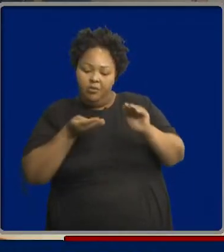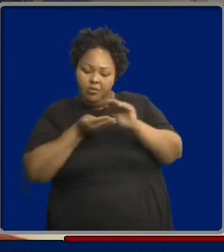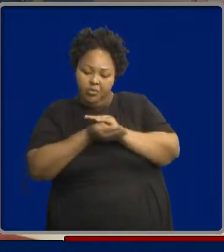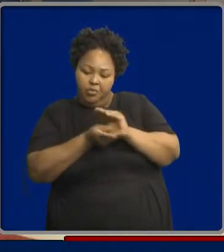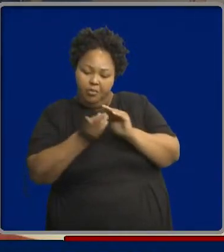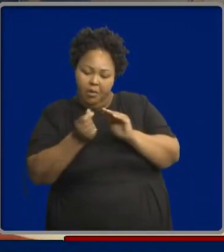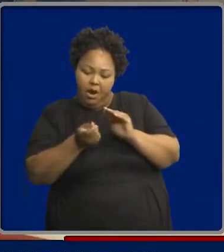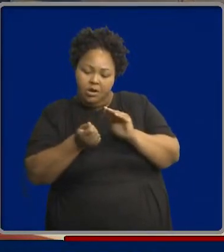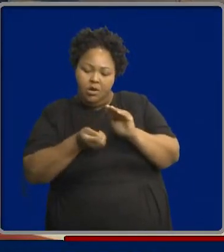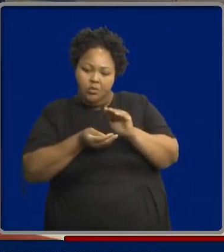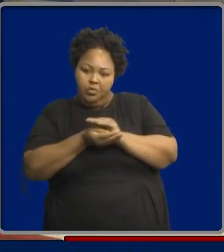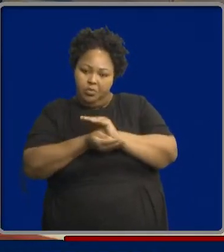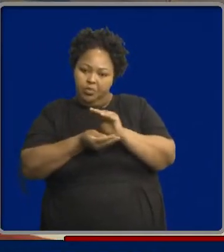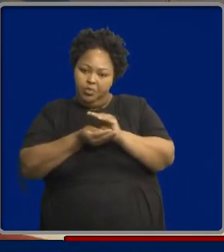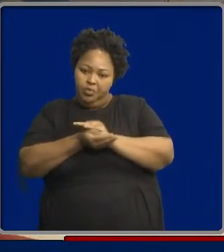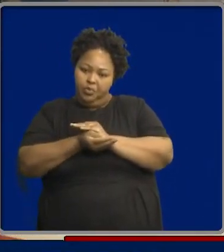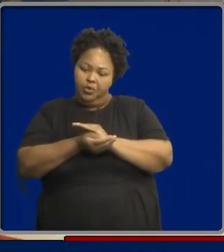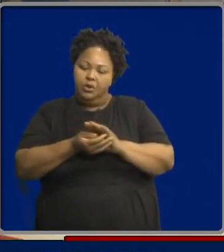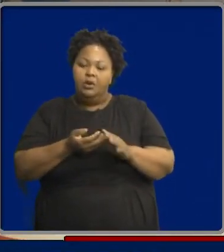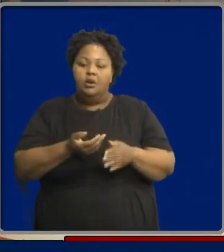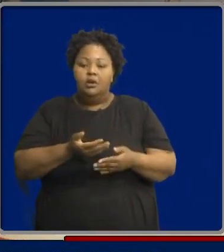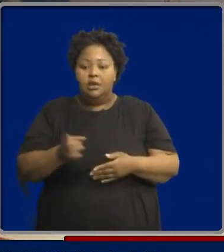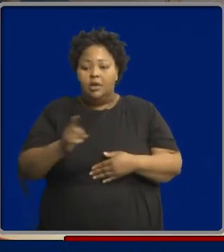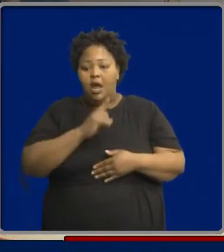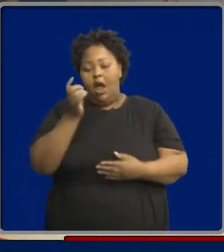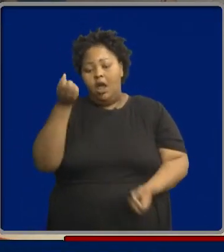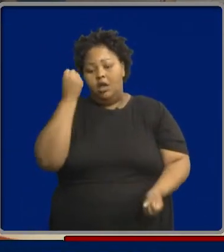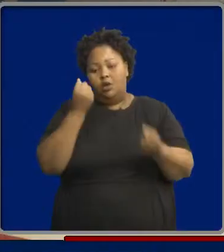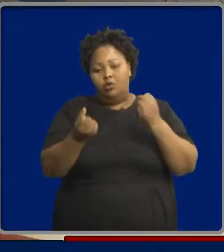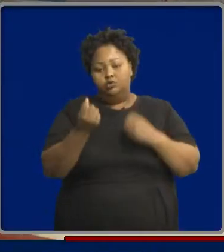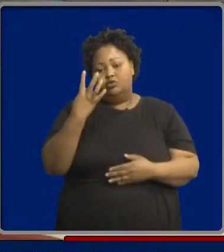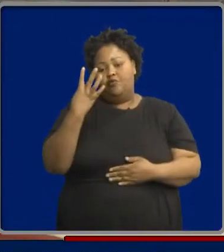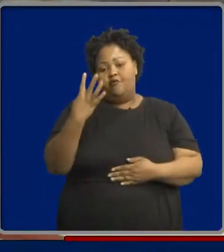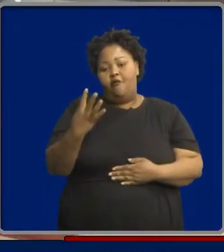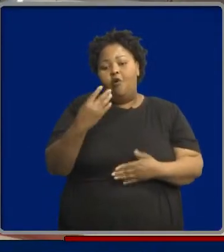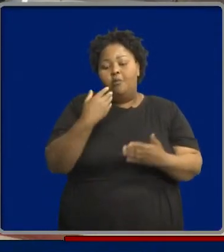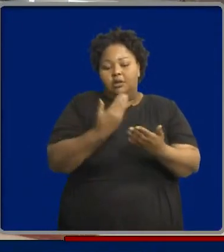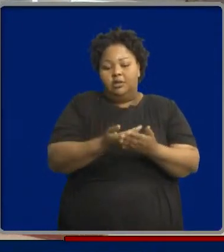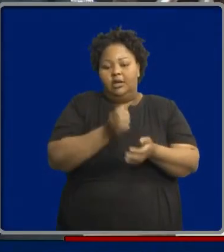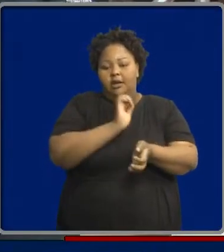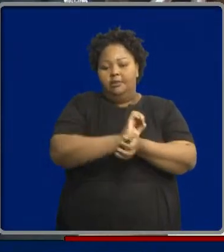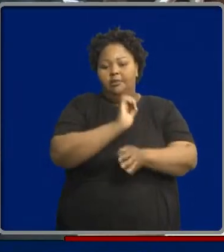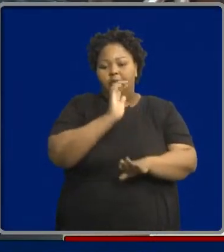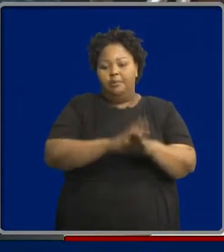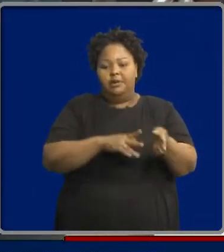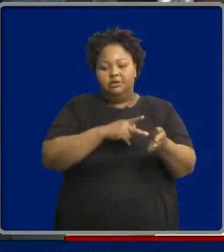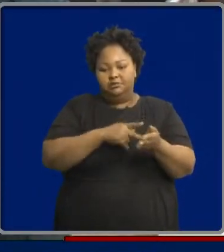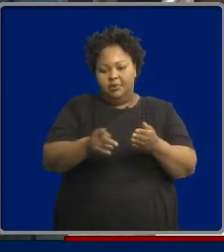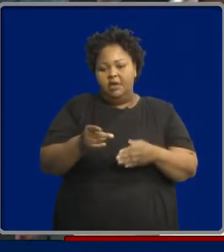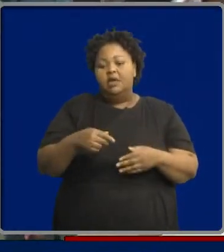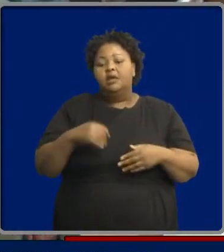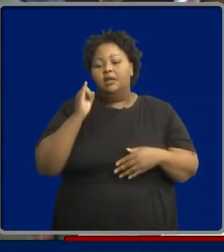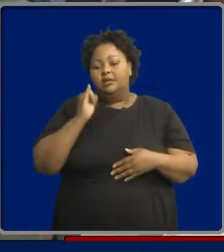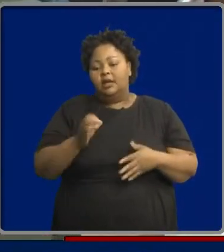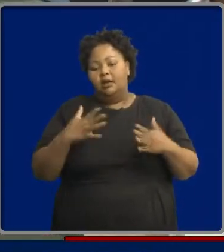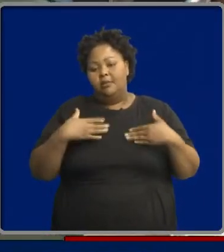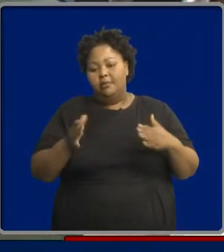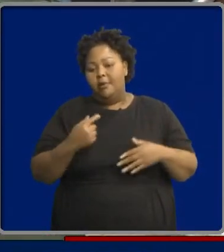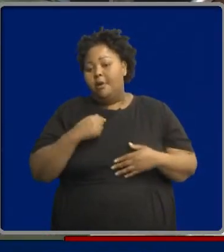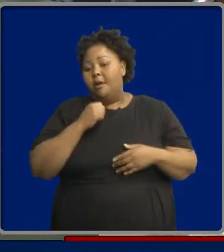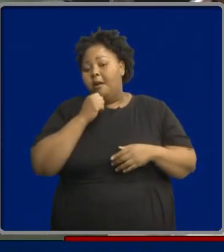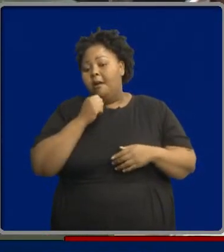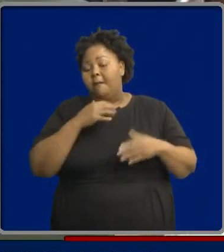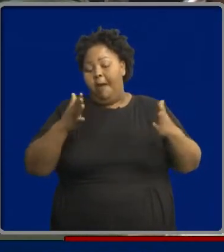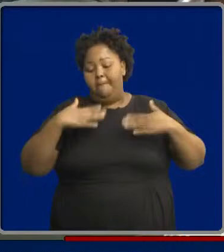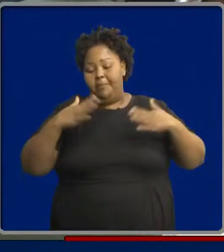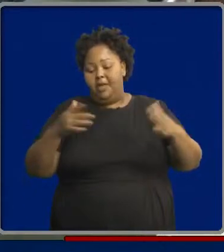terrorism. In their bail application filed with the High Court, all the accused claim they are innocent and say the crimes were committed by Andile Mamba.